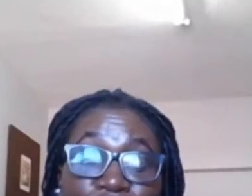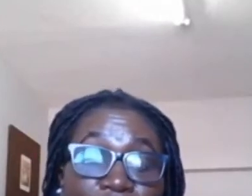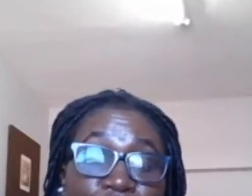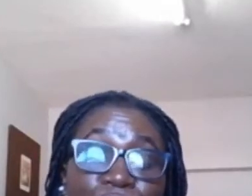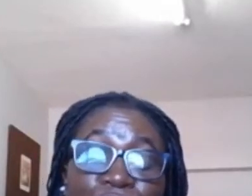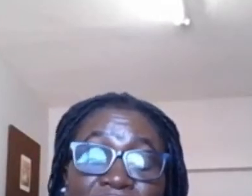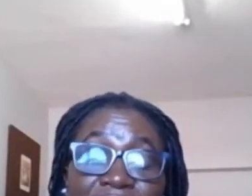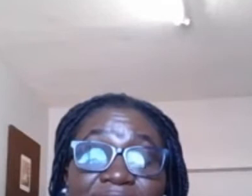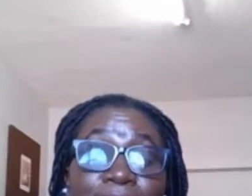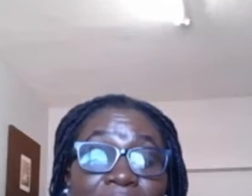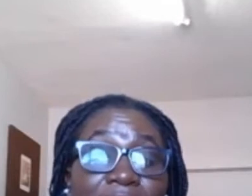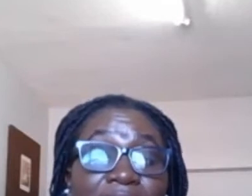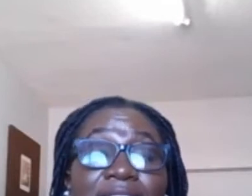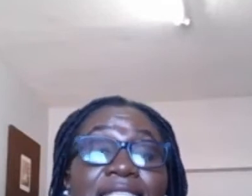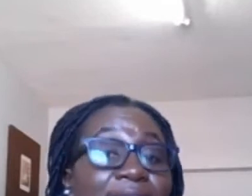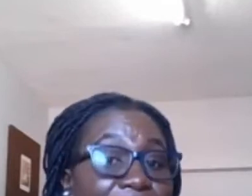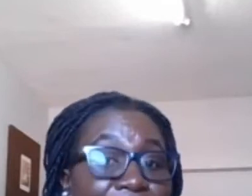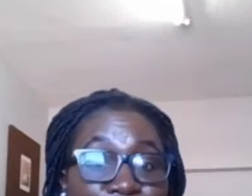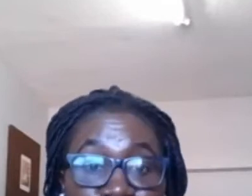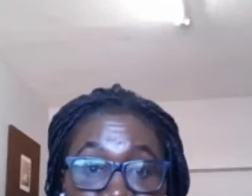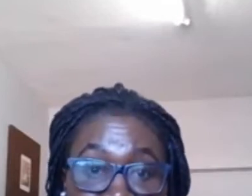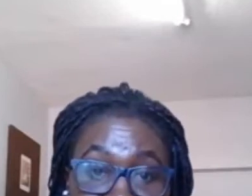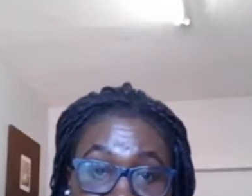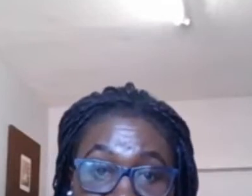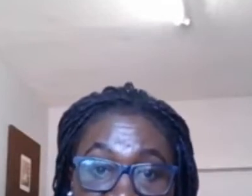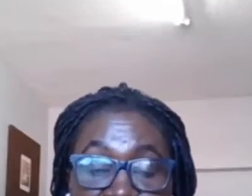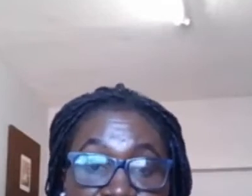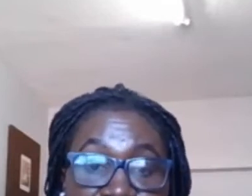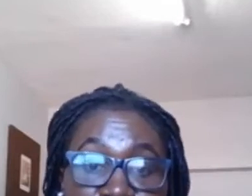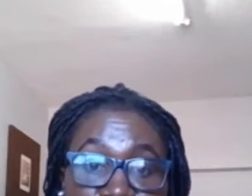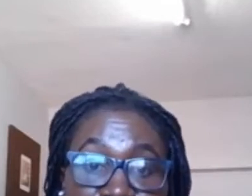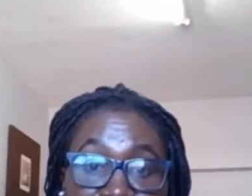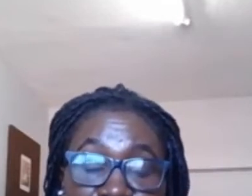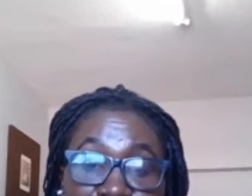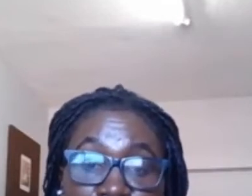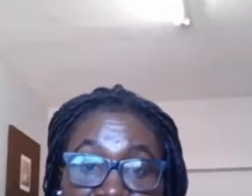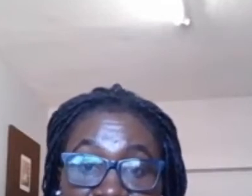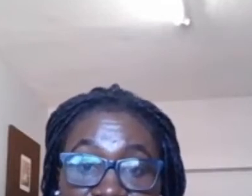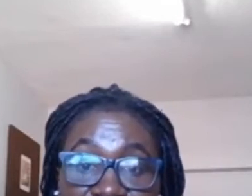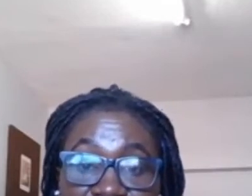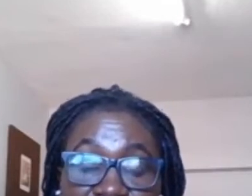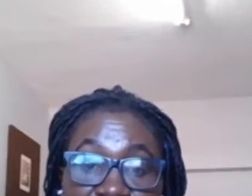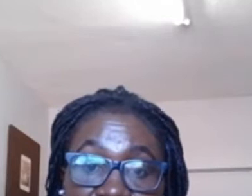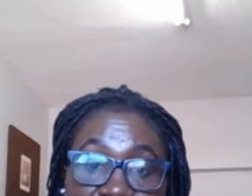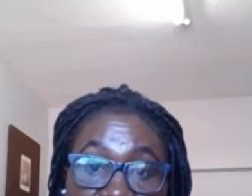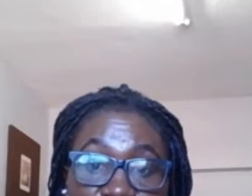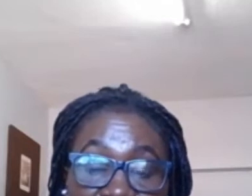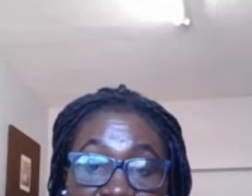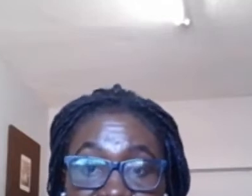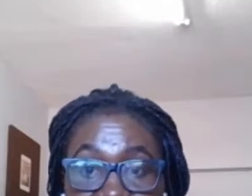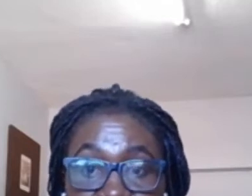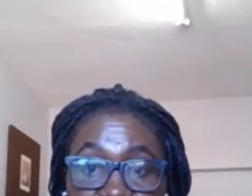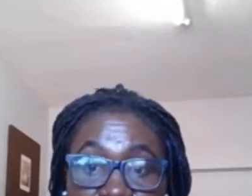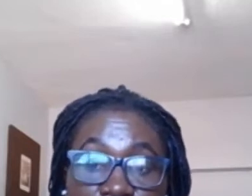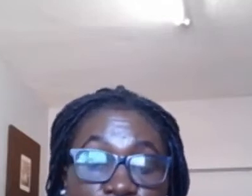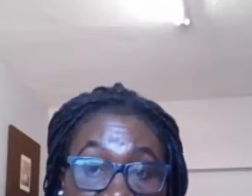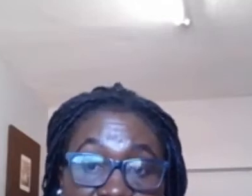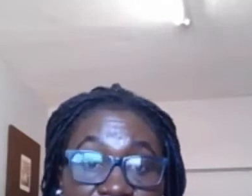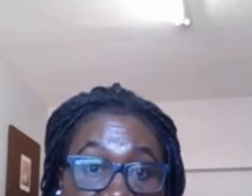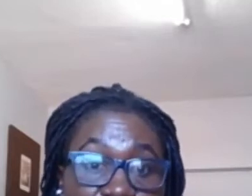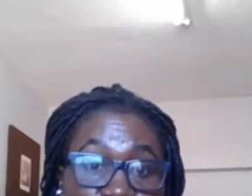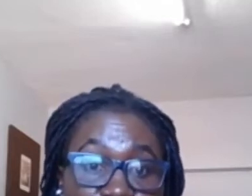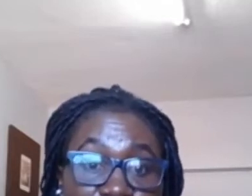use the trunk to breathe and smell just like any other nose. Another misconception about elephants is that they are naturally aggressive.